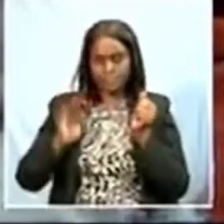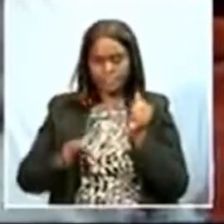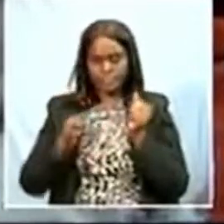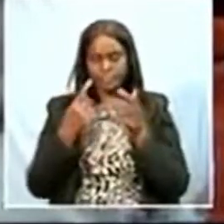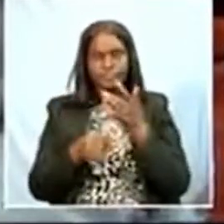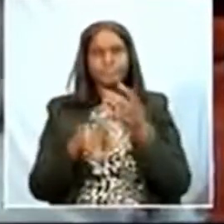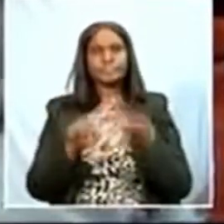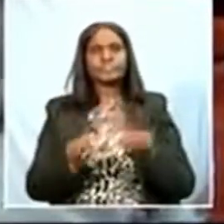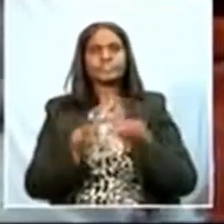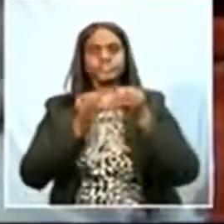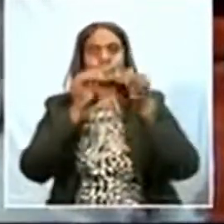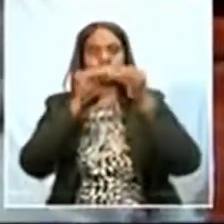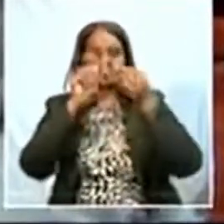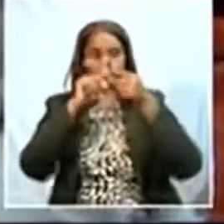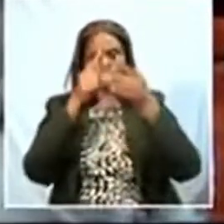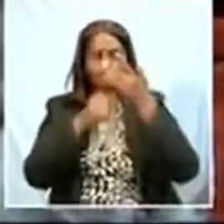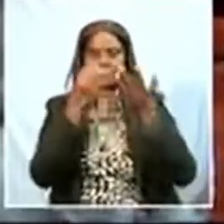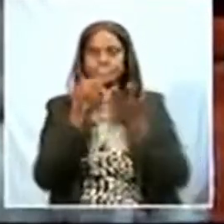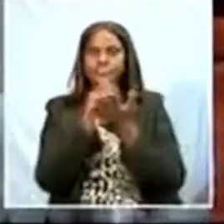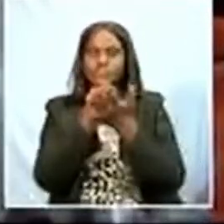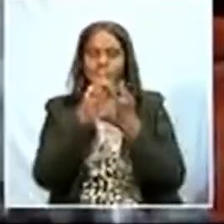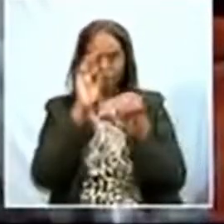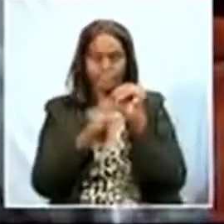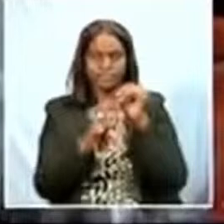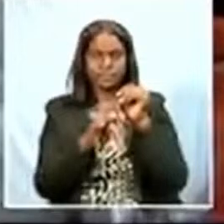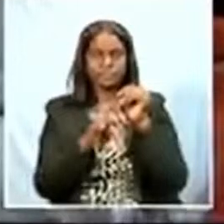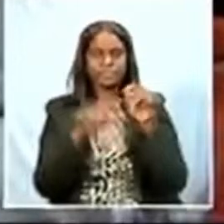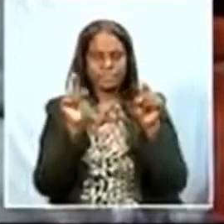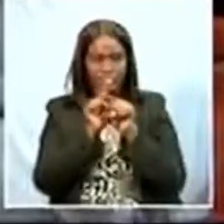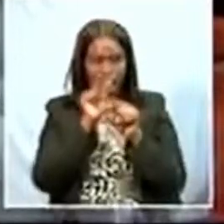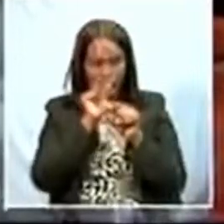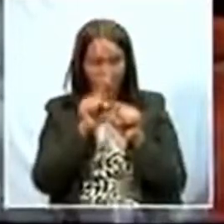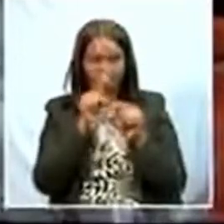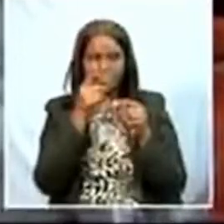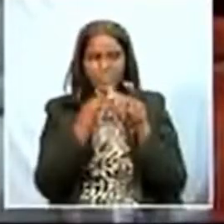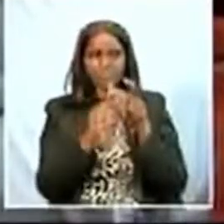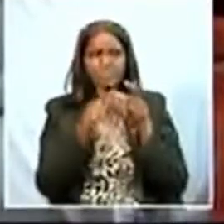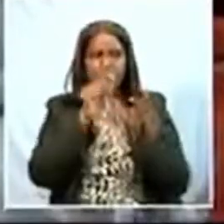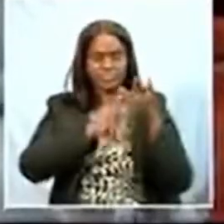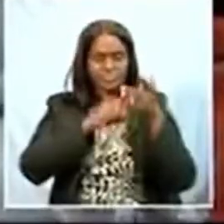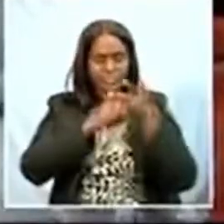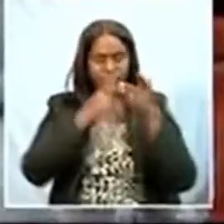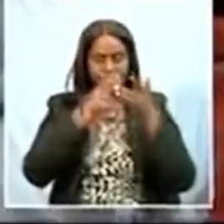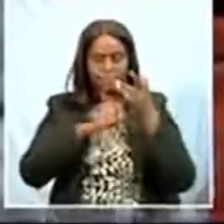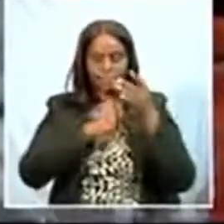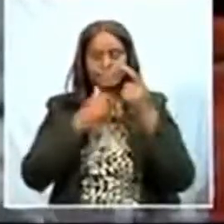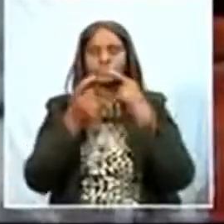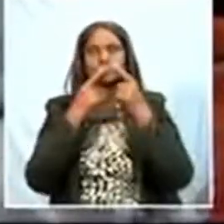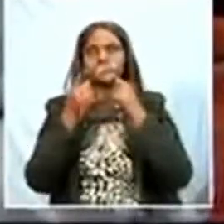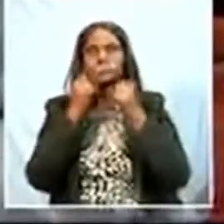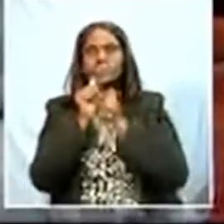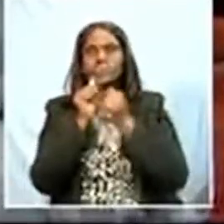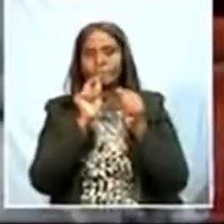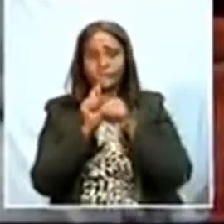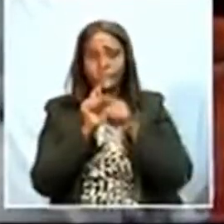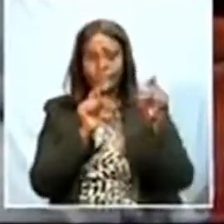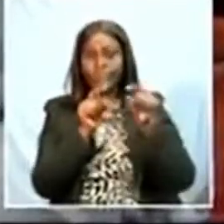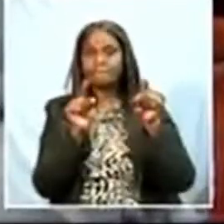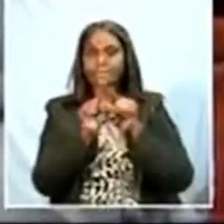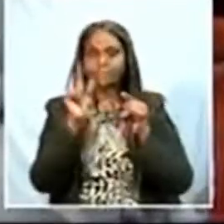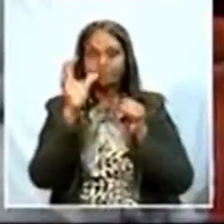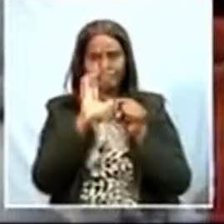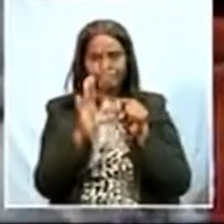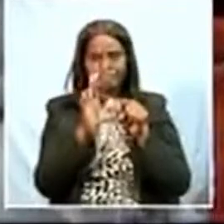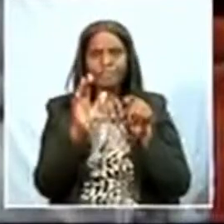to the economy than the initial taxes that we thought would benefit. And these incentives are never